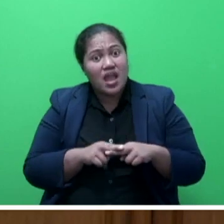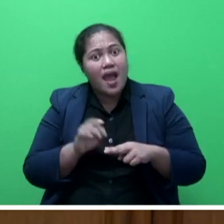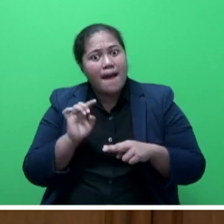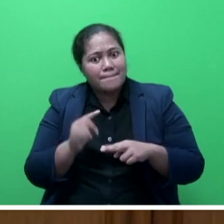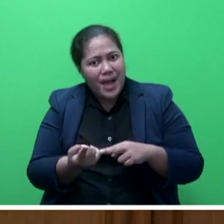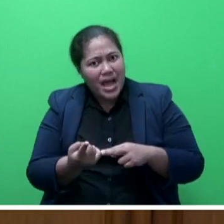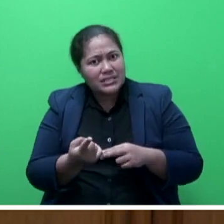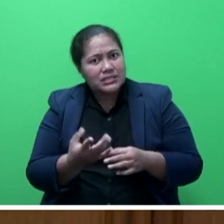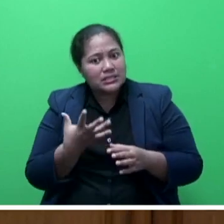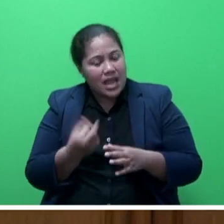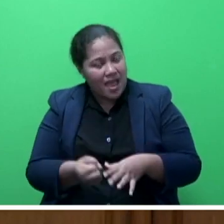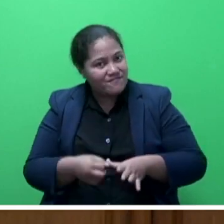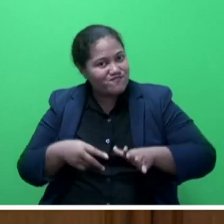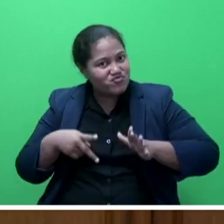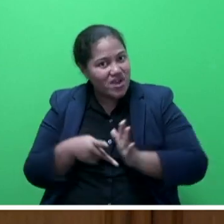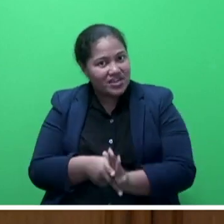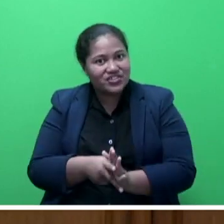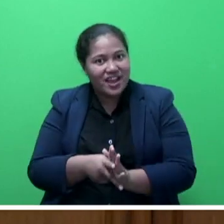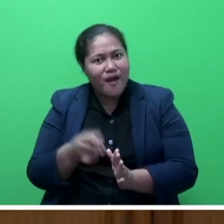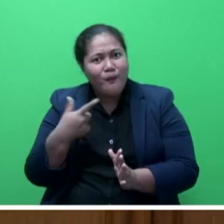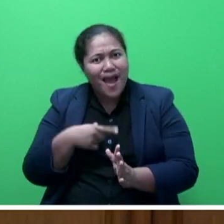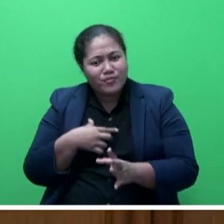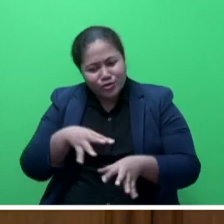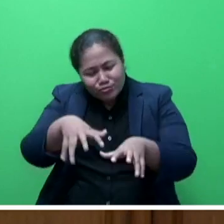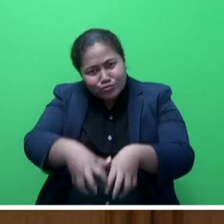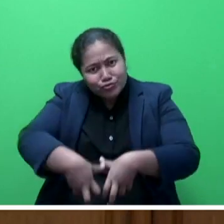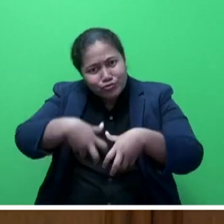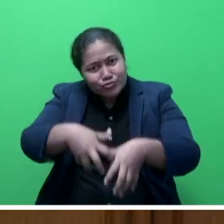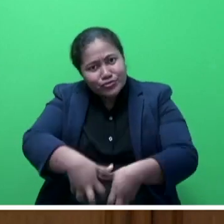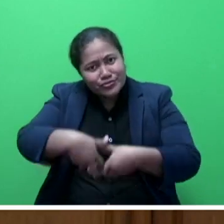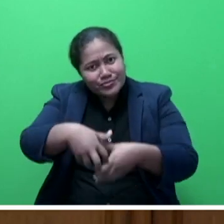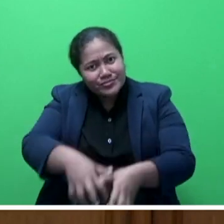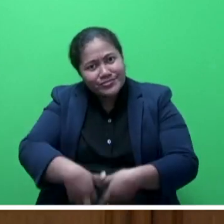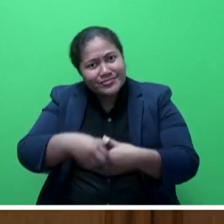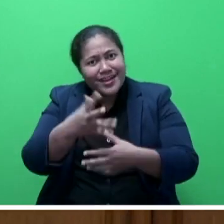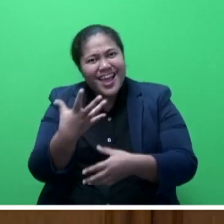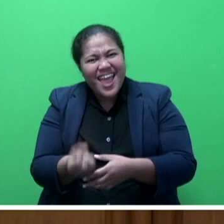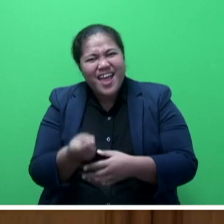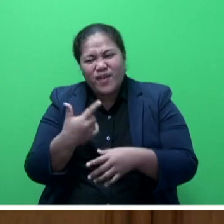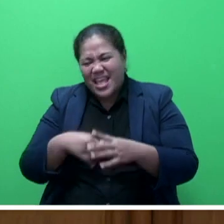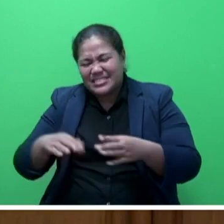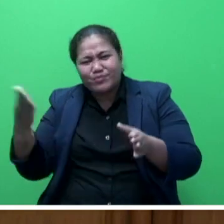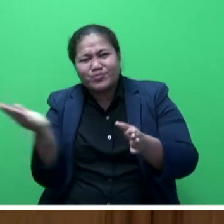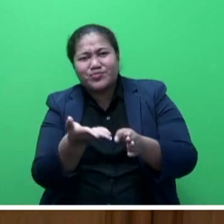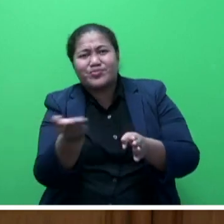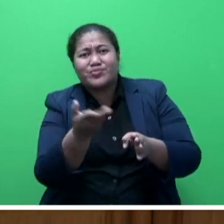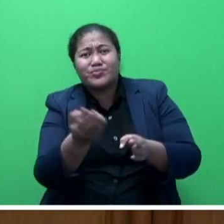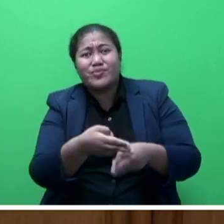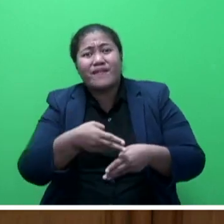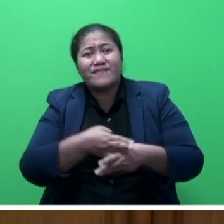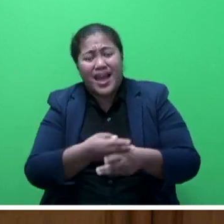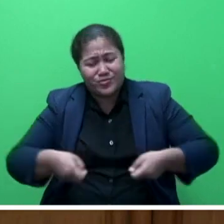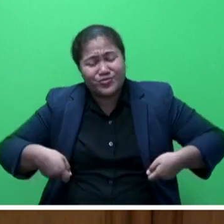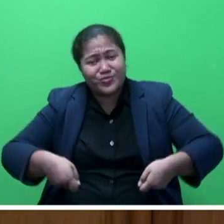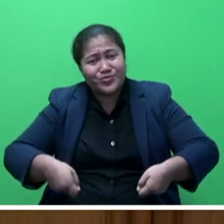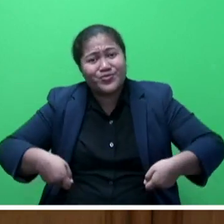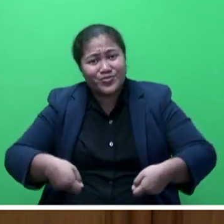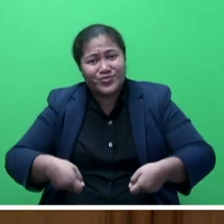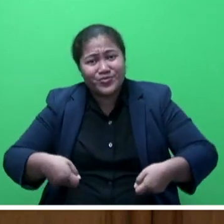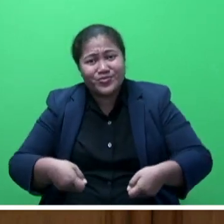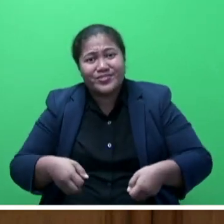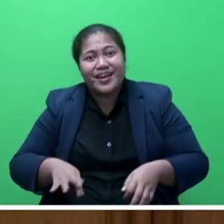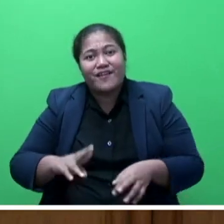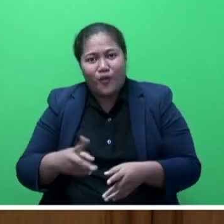constant pressure as well as degradation via firewood harvest, as most of these communities are still